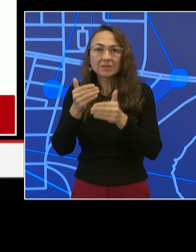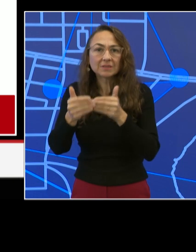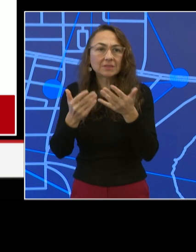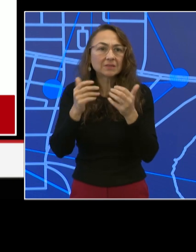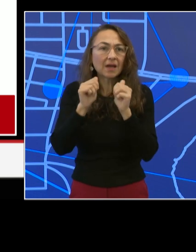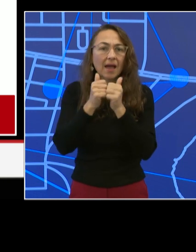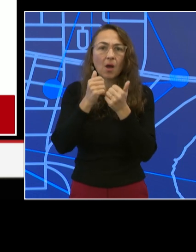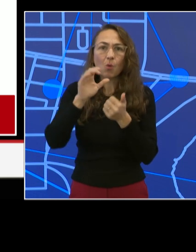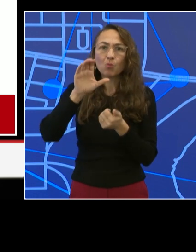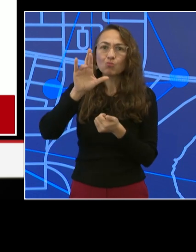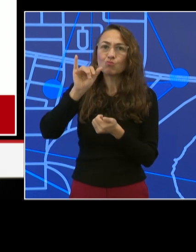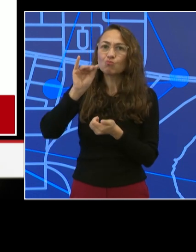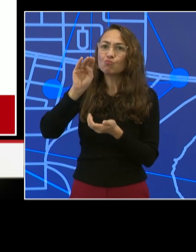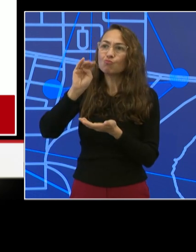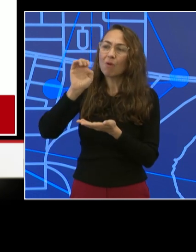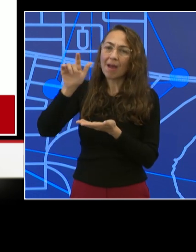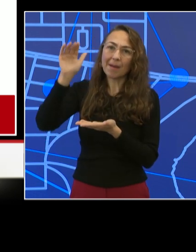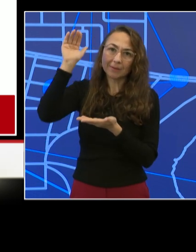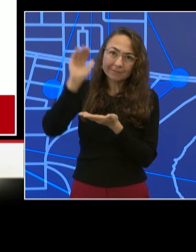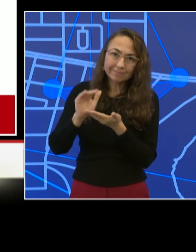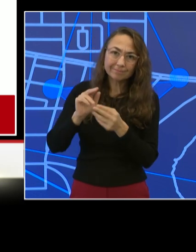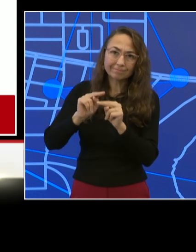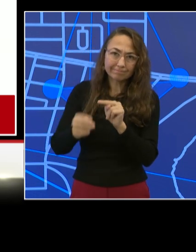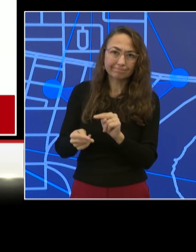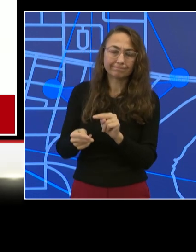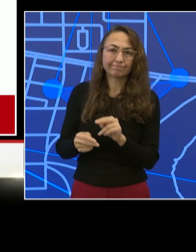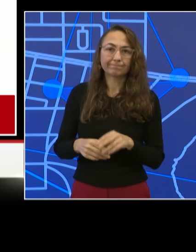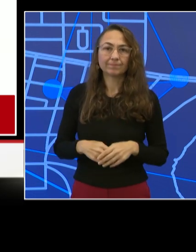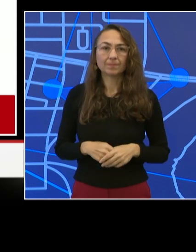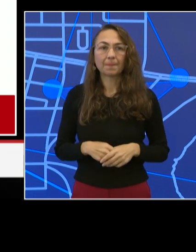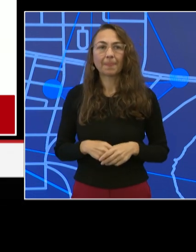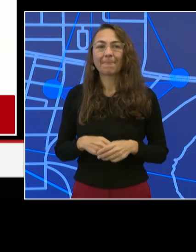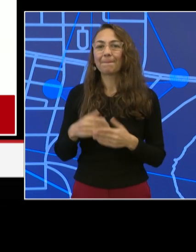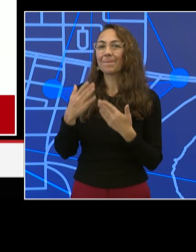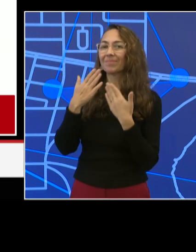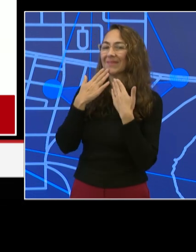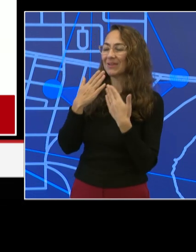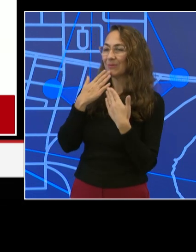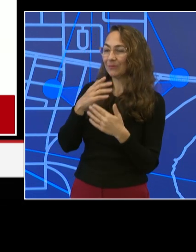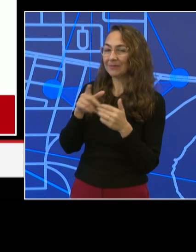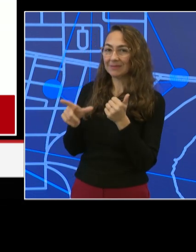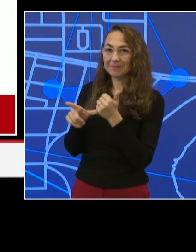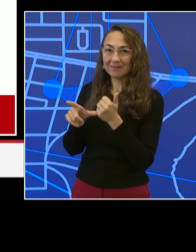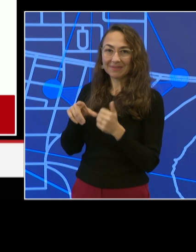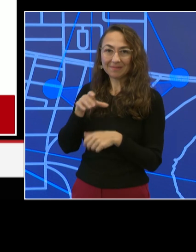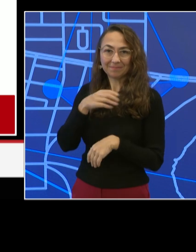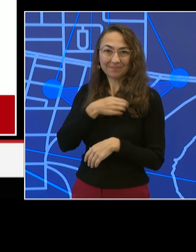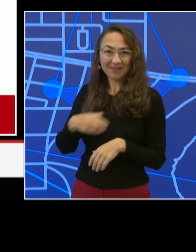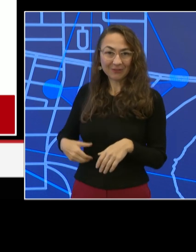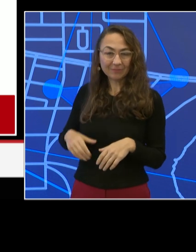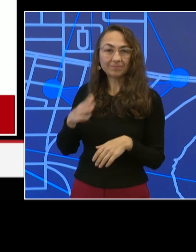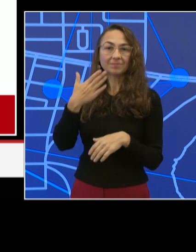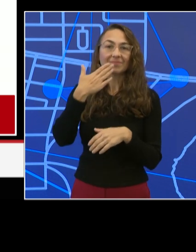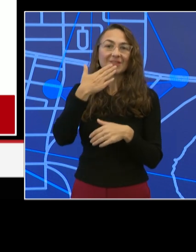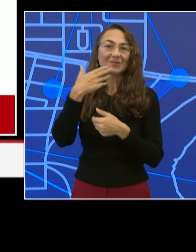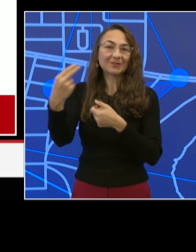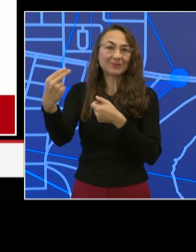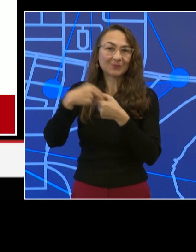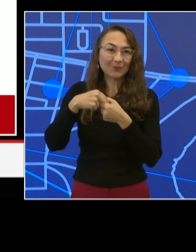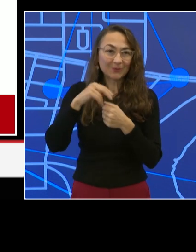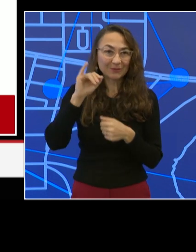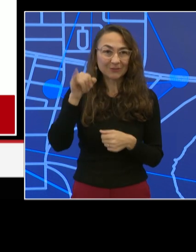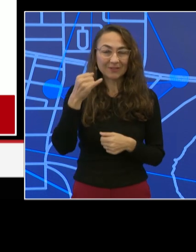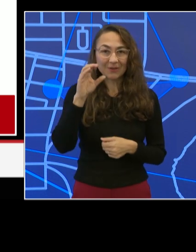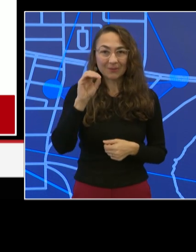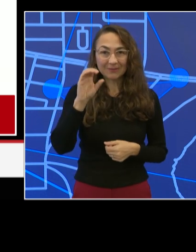our Joint Command Operations Center this morning. I want to thank Mayor Bowser, the City Administrator, and Deputy Mayor Lindsay Appiah for